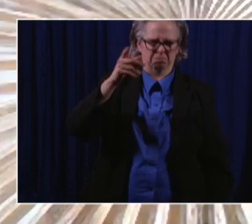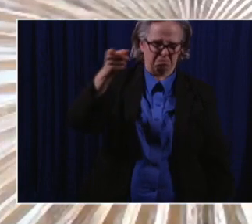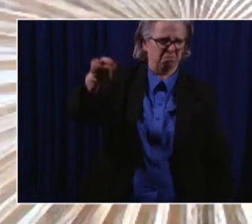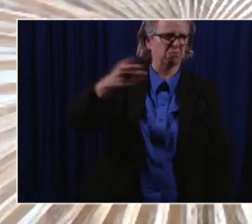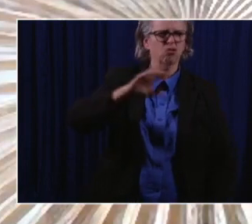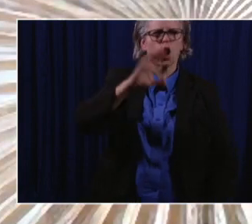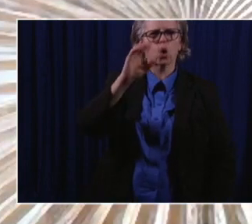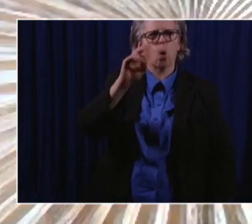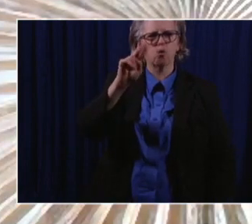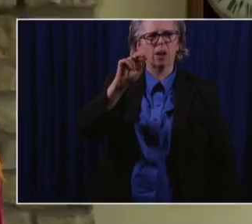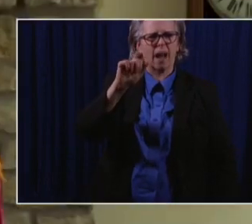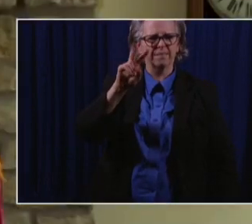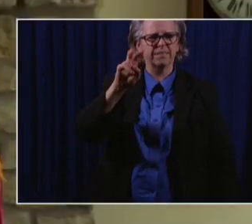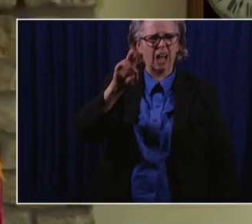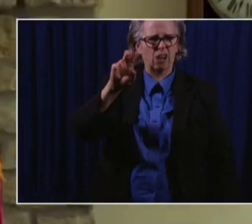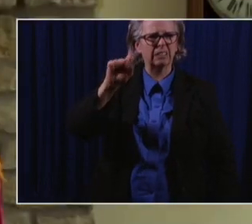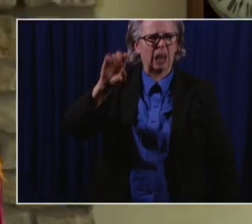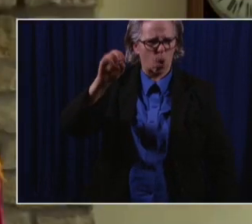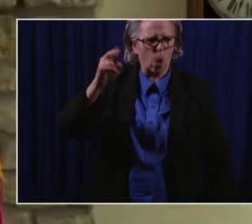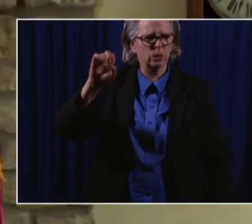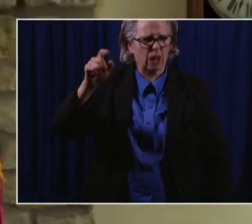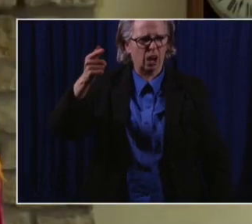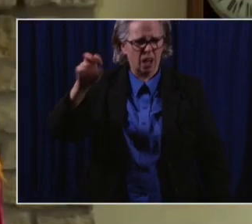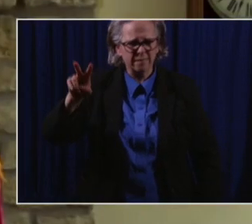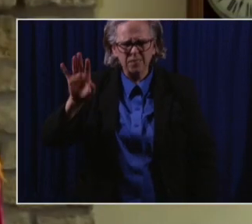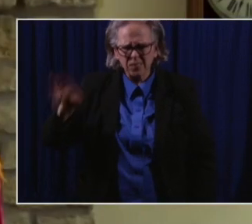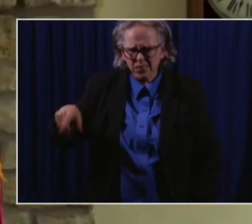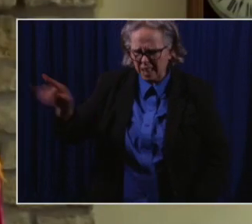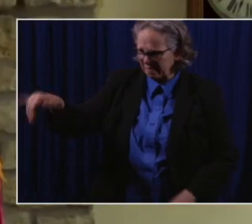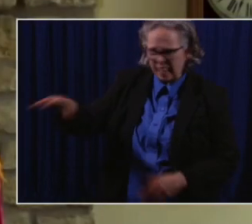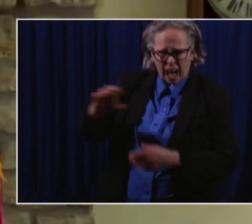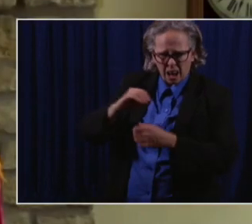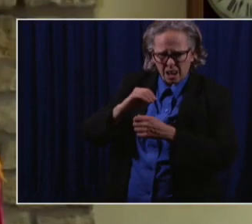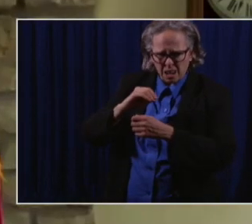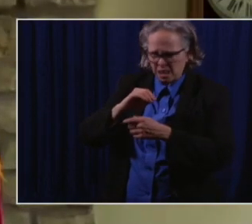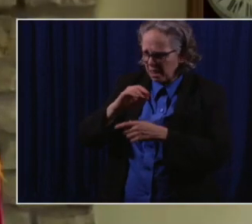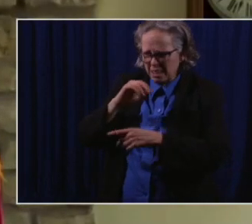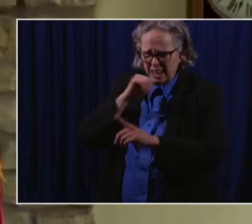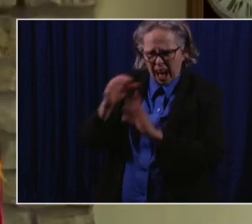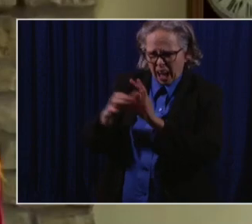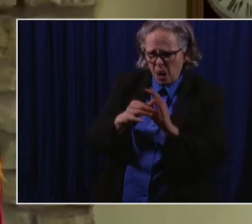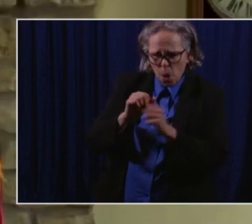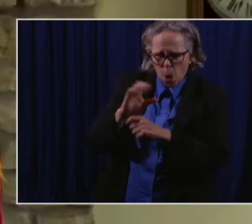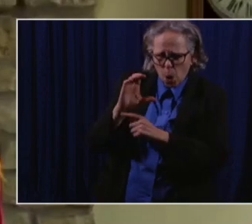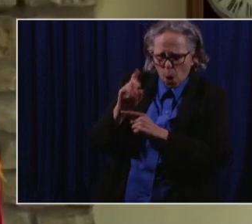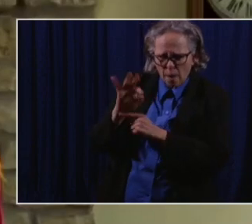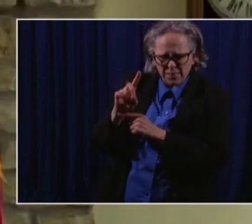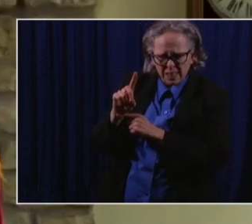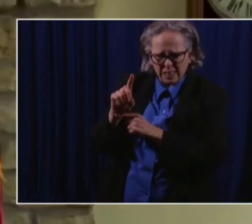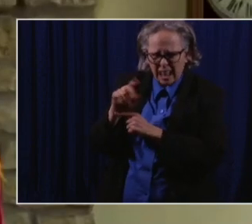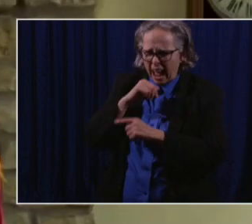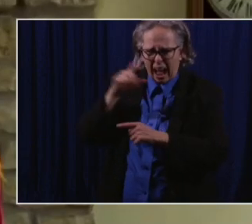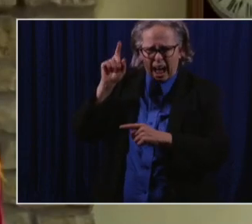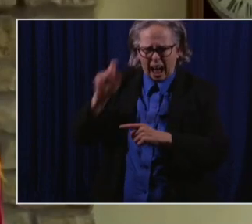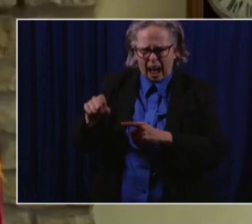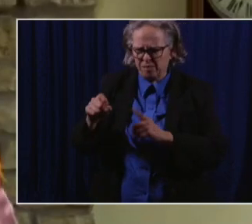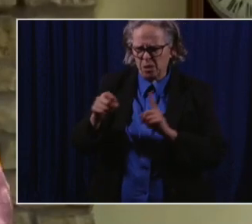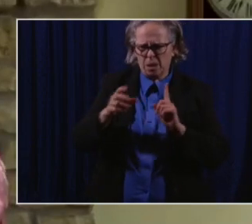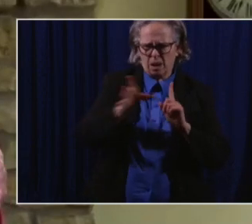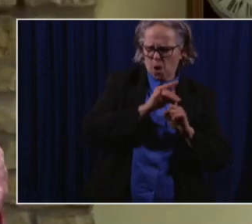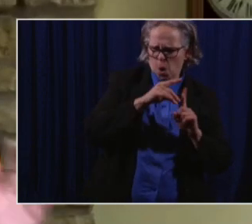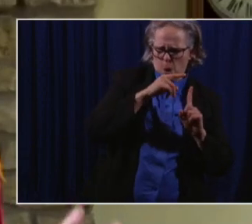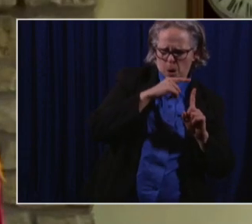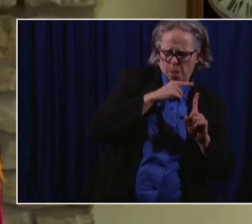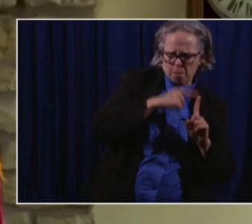for COVID, and it really, if I call there and I've got someone, I don't have a COVID problem, I've got